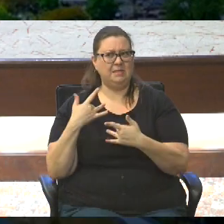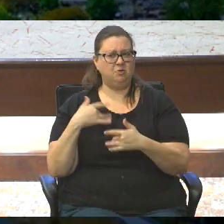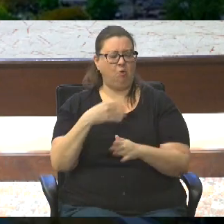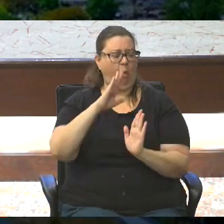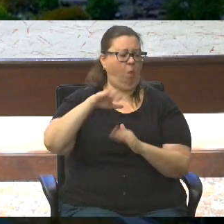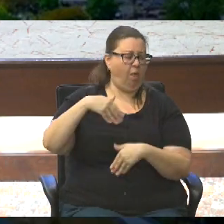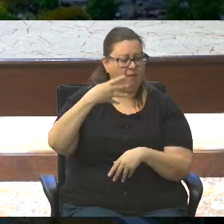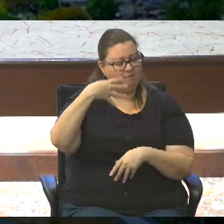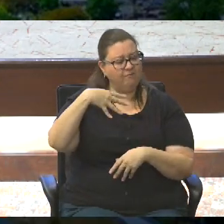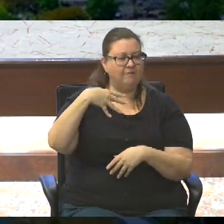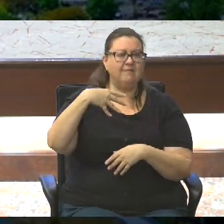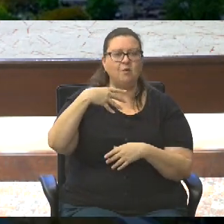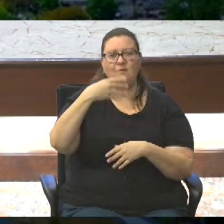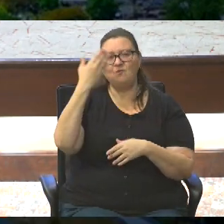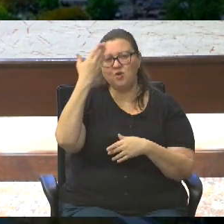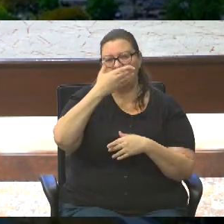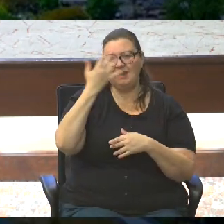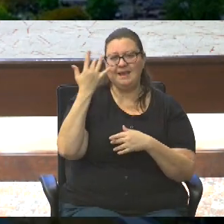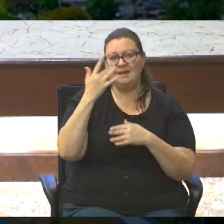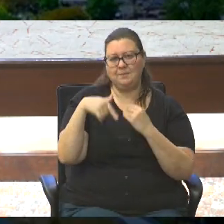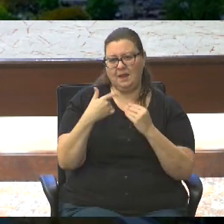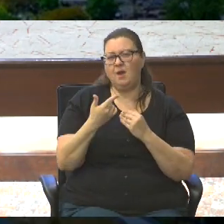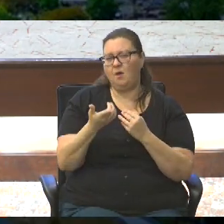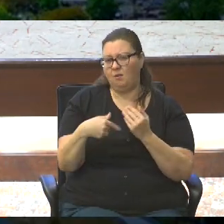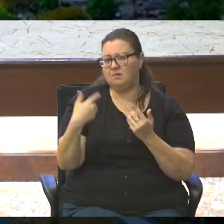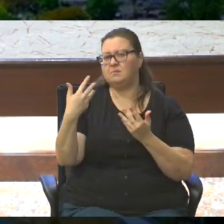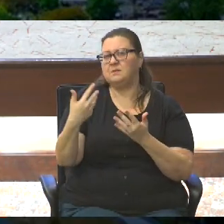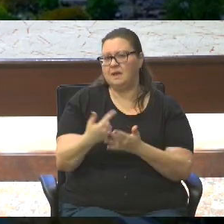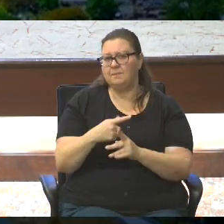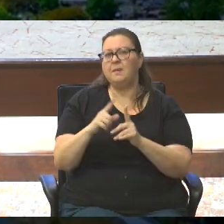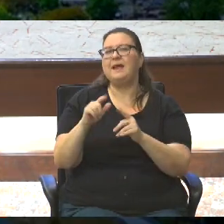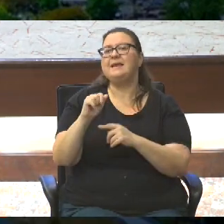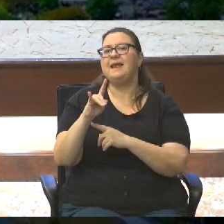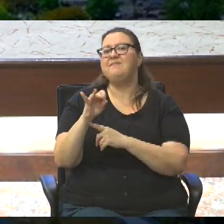sometimes. But it serves quite a few businesses in Aviation